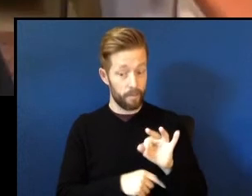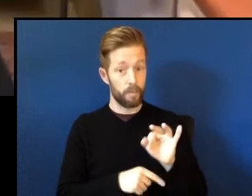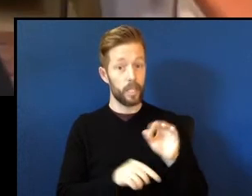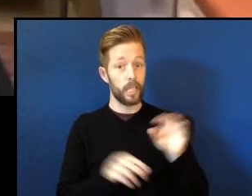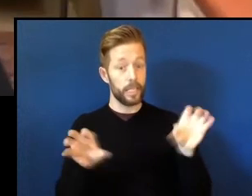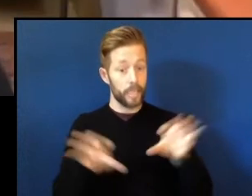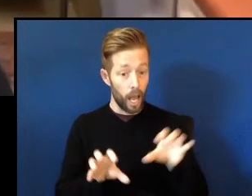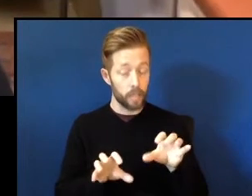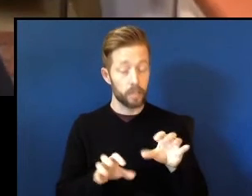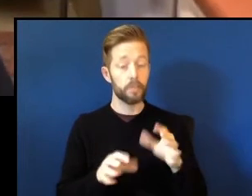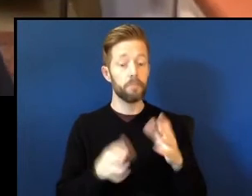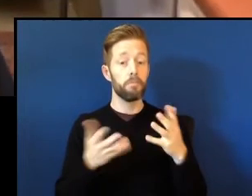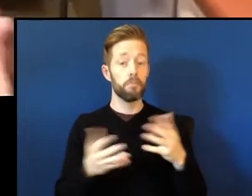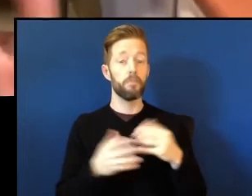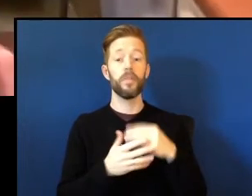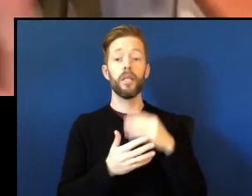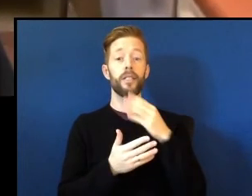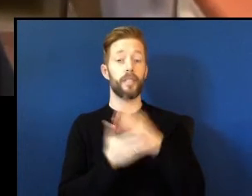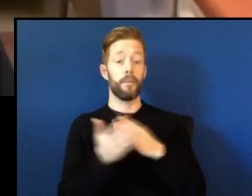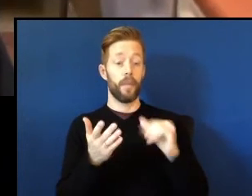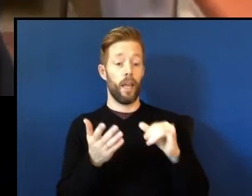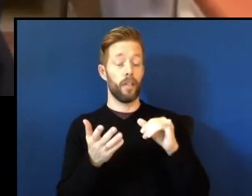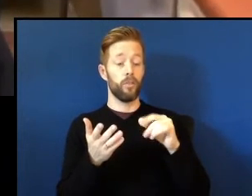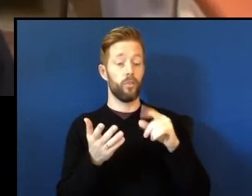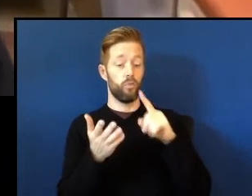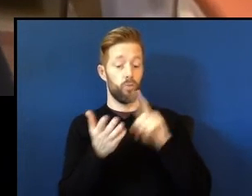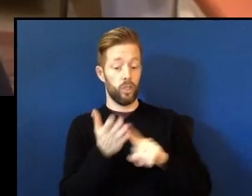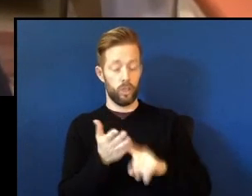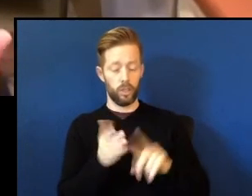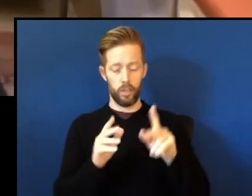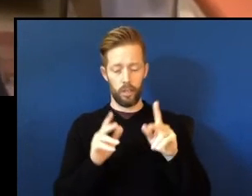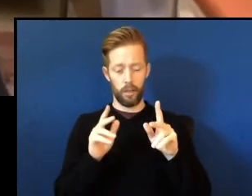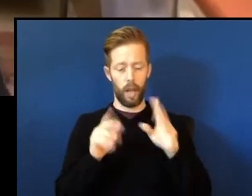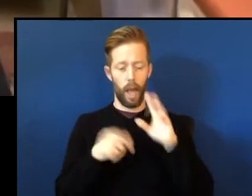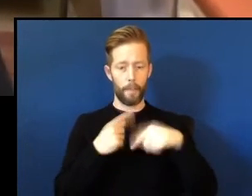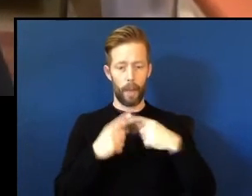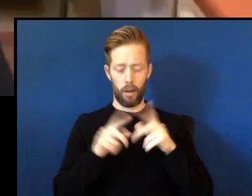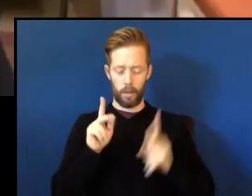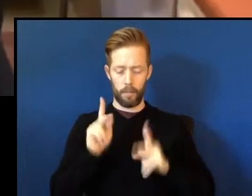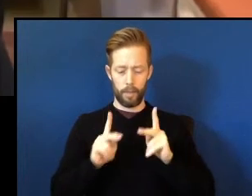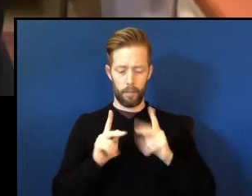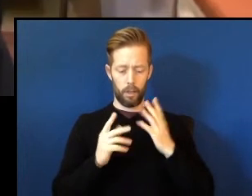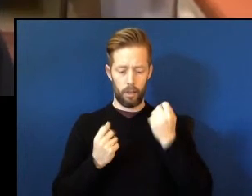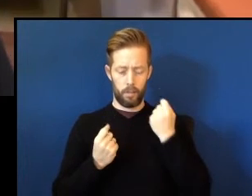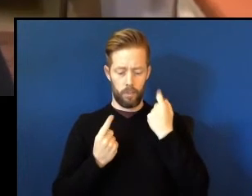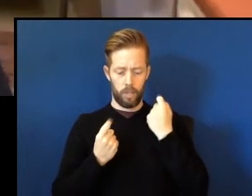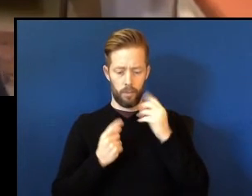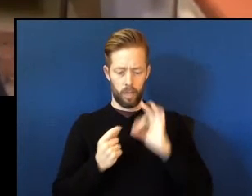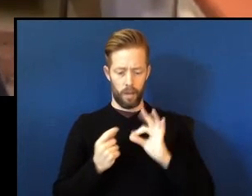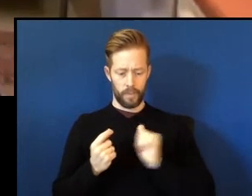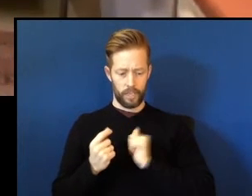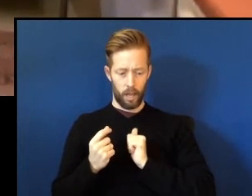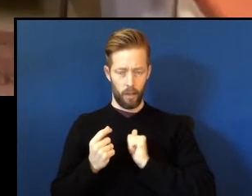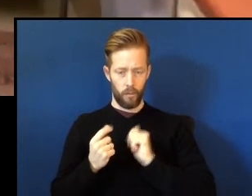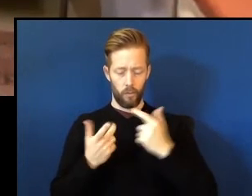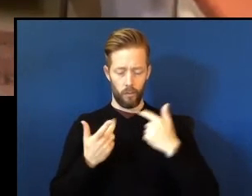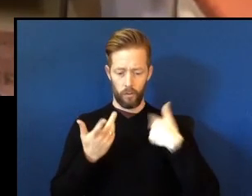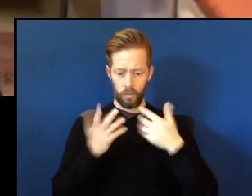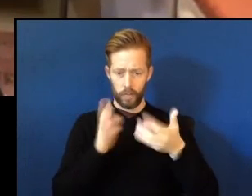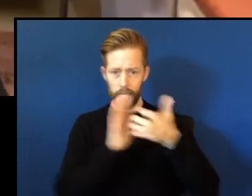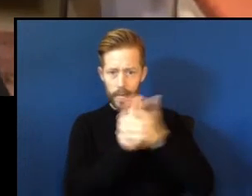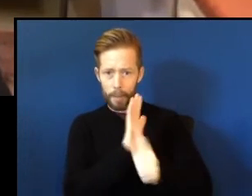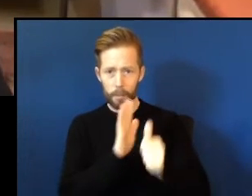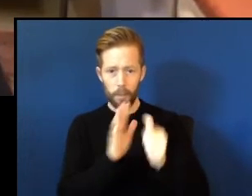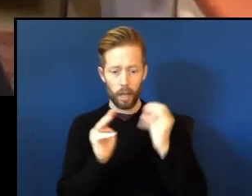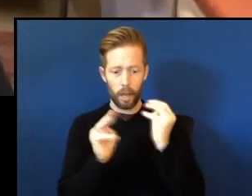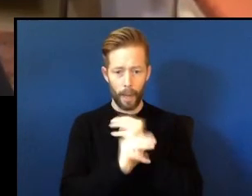would suggest that some of those sort of senses of themselves, their perception of themselves as a capable mathematician, if